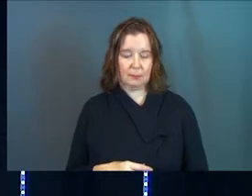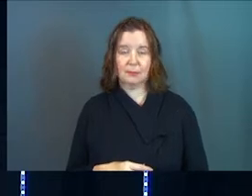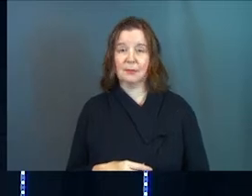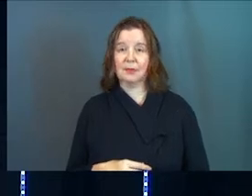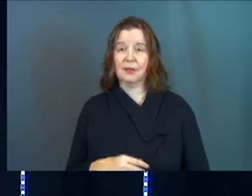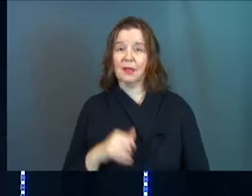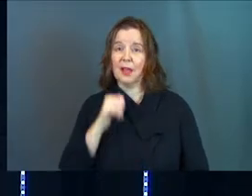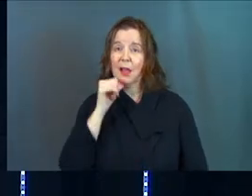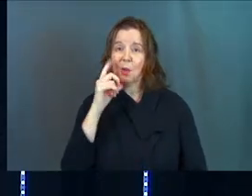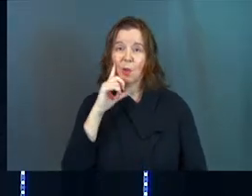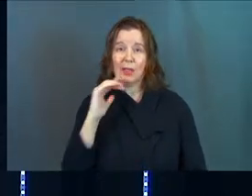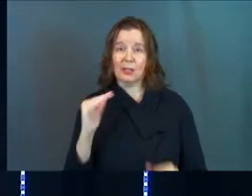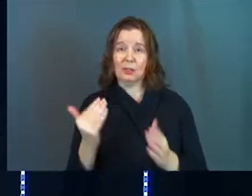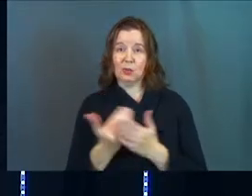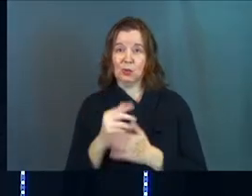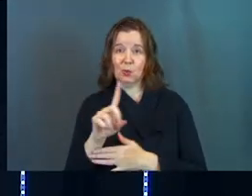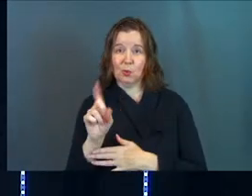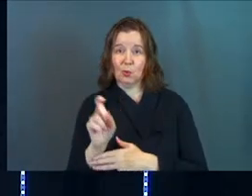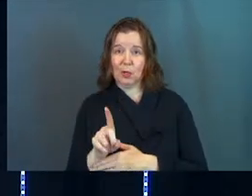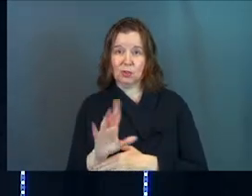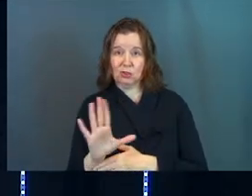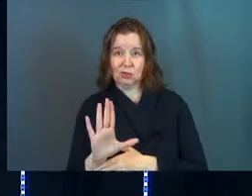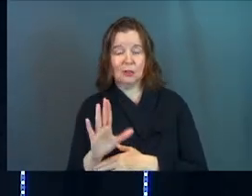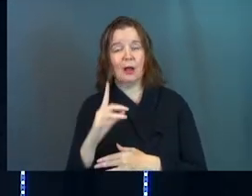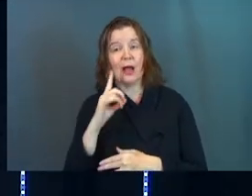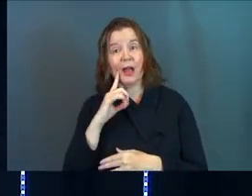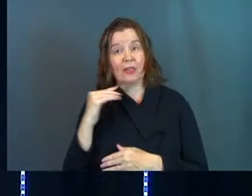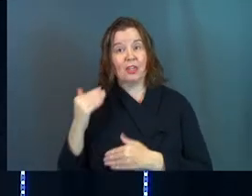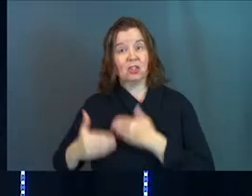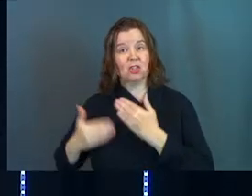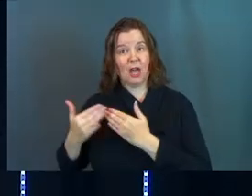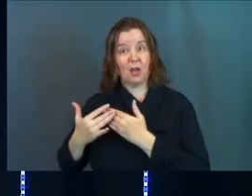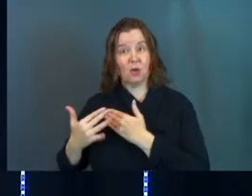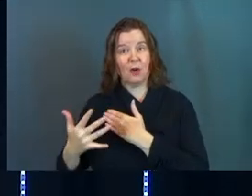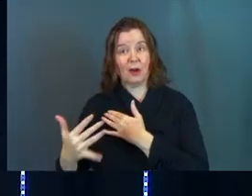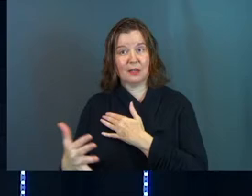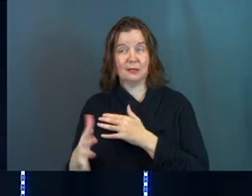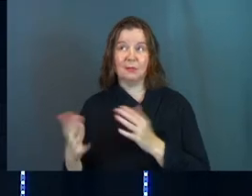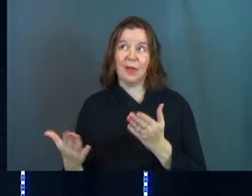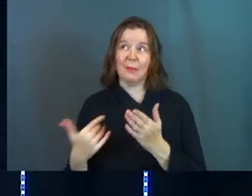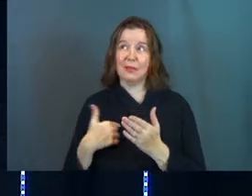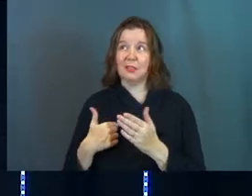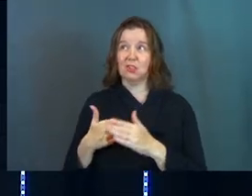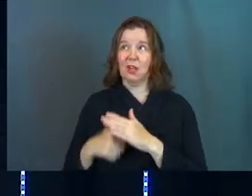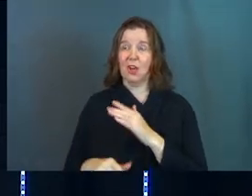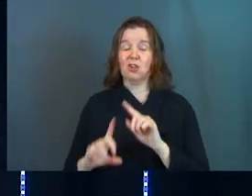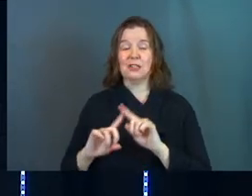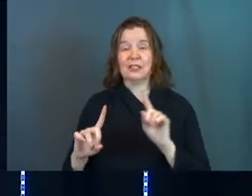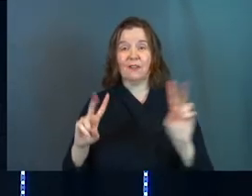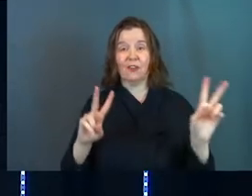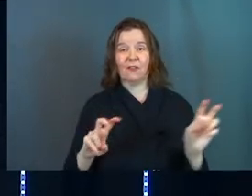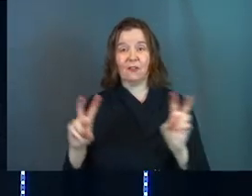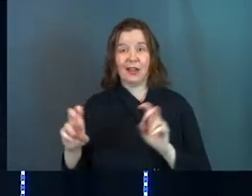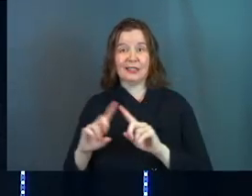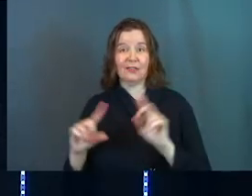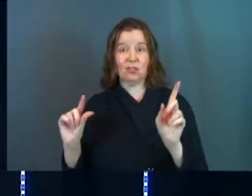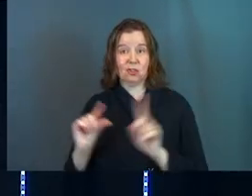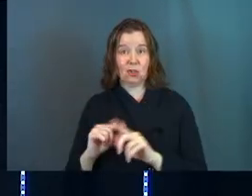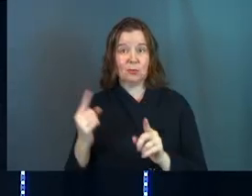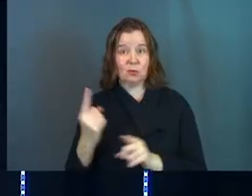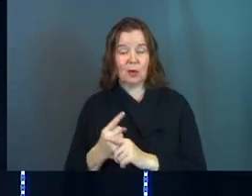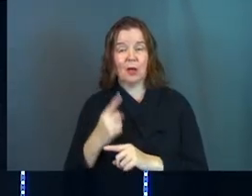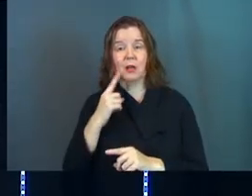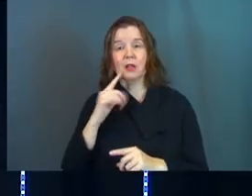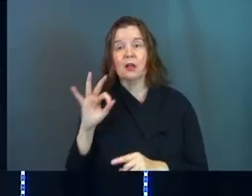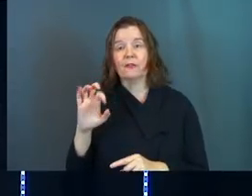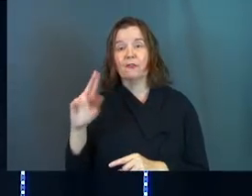I don't think it's a new question. I think generations have been doing this, maybe just under different phrases, different terms, right?